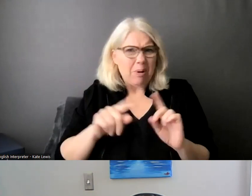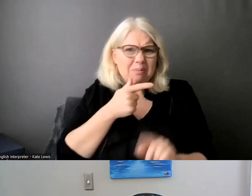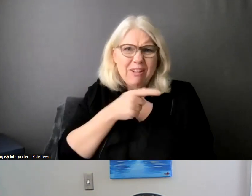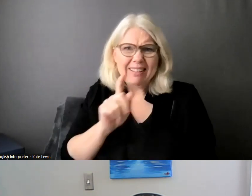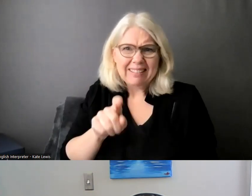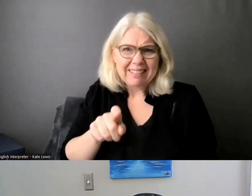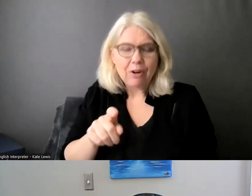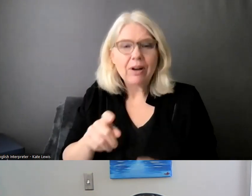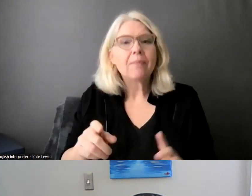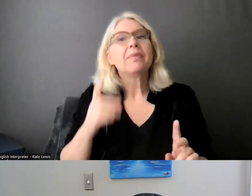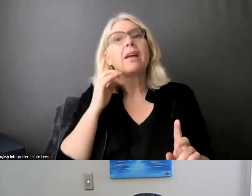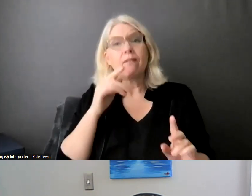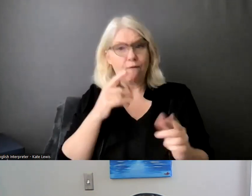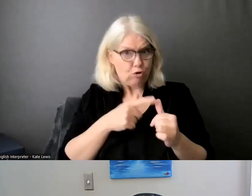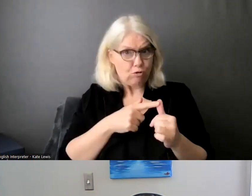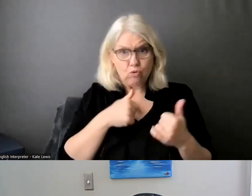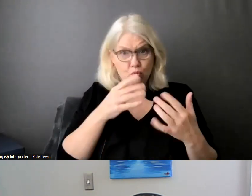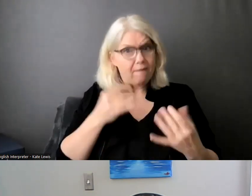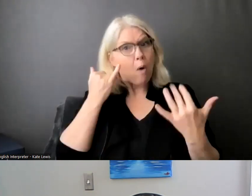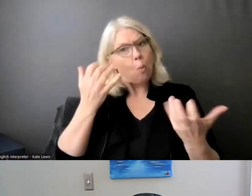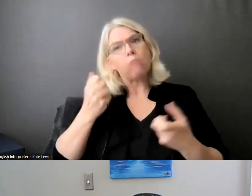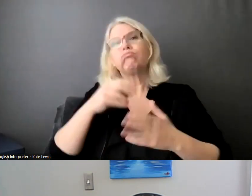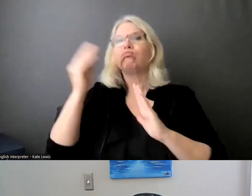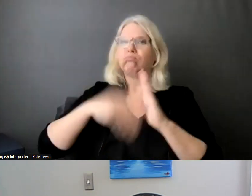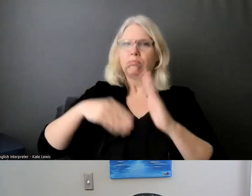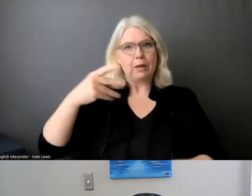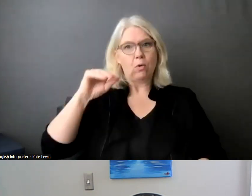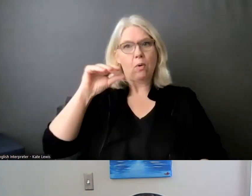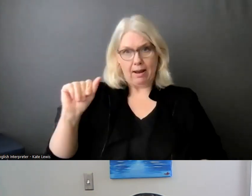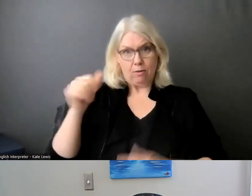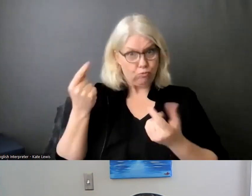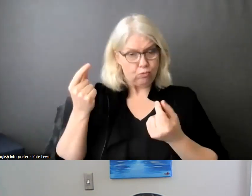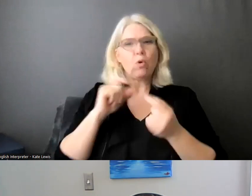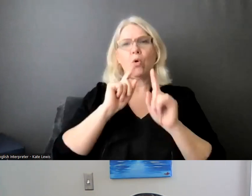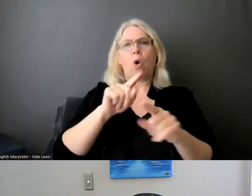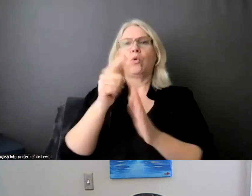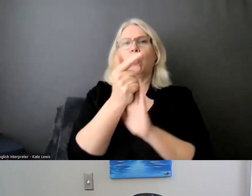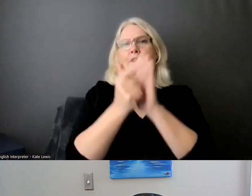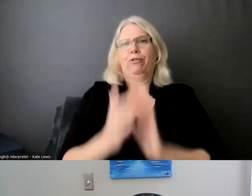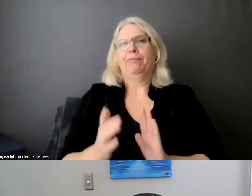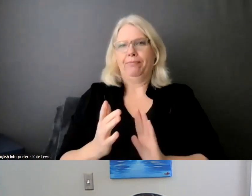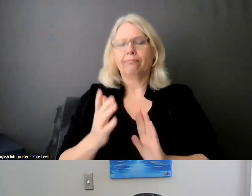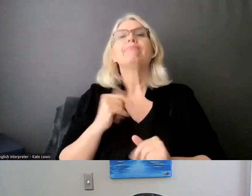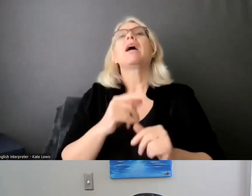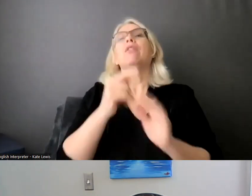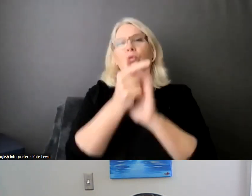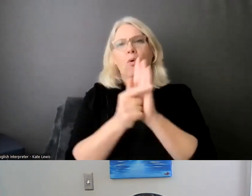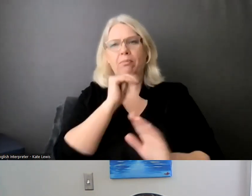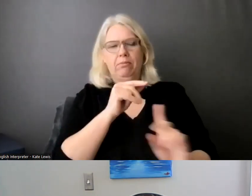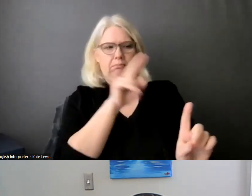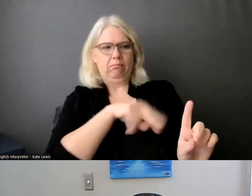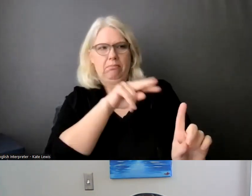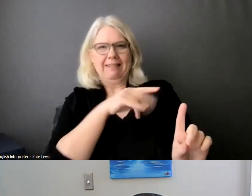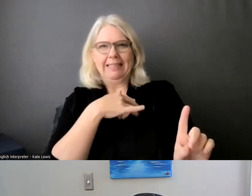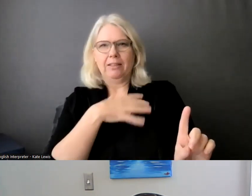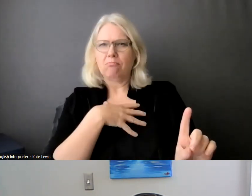If your lawyer doesn't feel comfortable, your lawyer wants additional information, they might recommend a capacity assessment by an assessor,